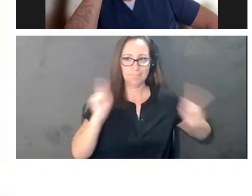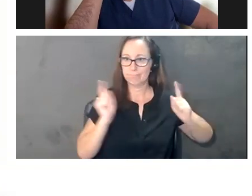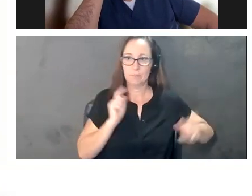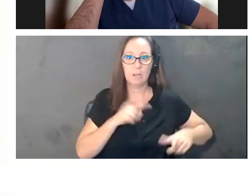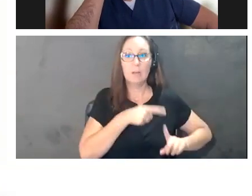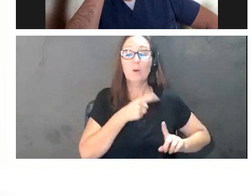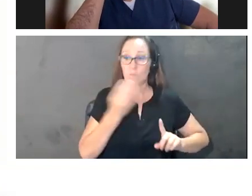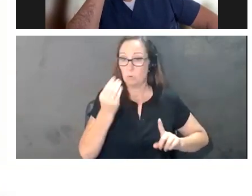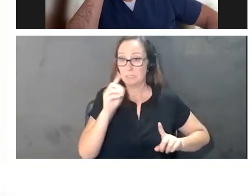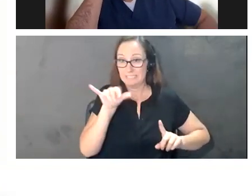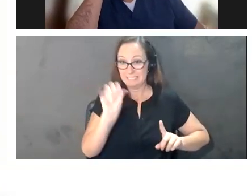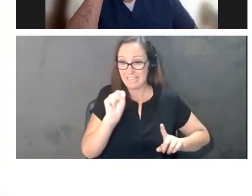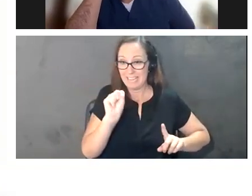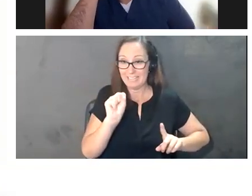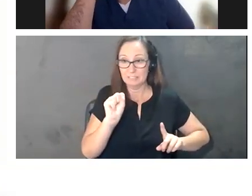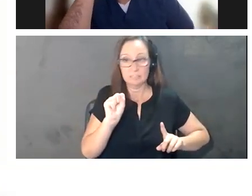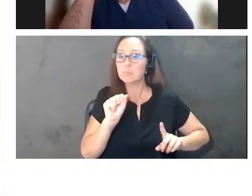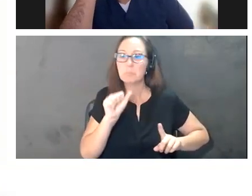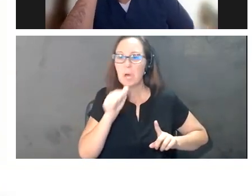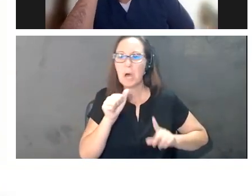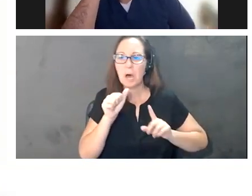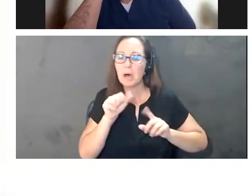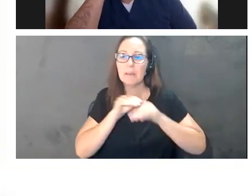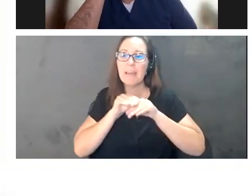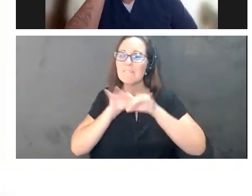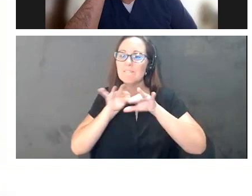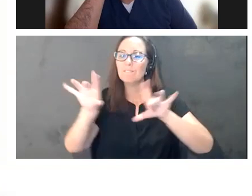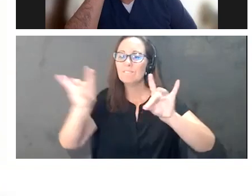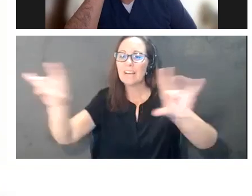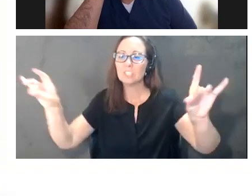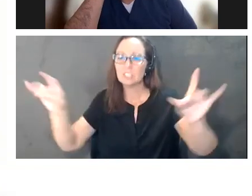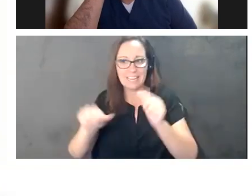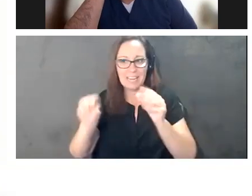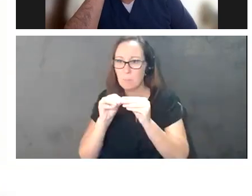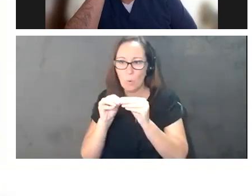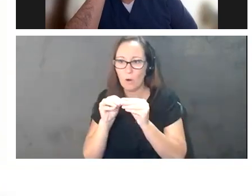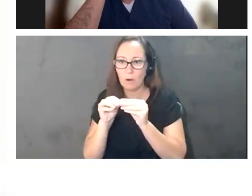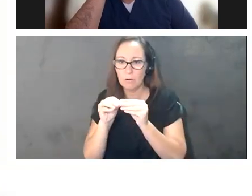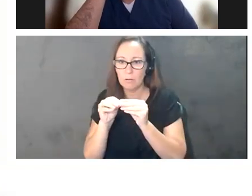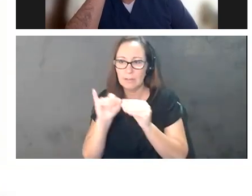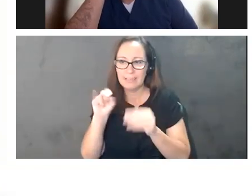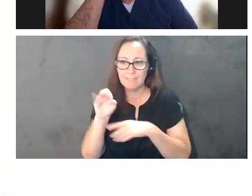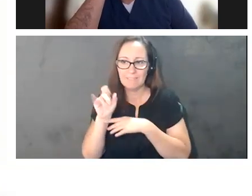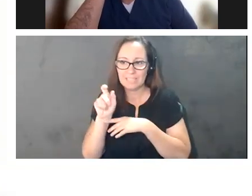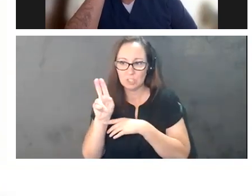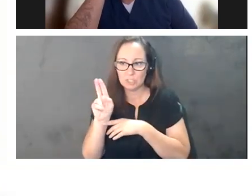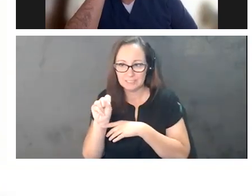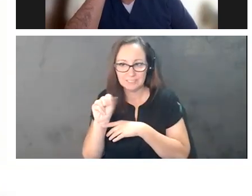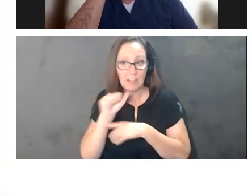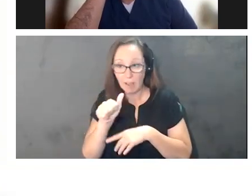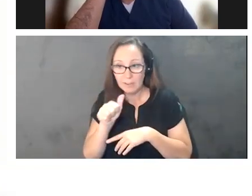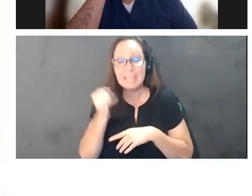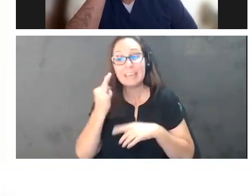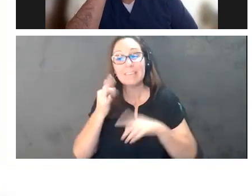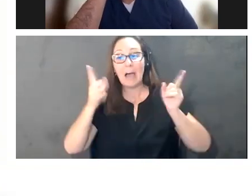after the 14 days, you're non-infectious. You're not infectious anymore, I should say. And if you try to get another test, maybe a